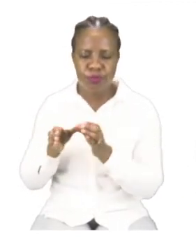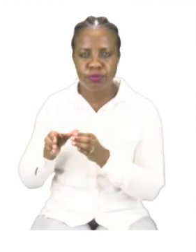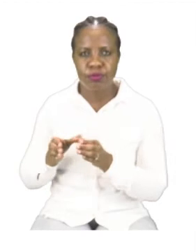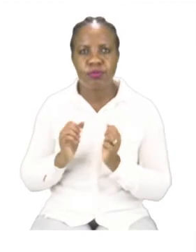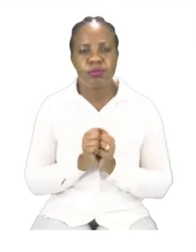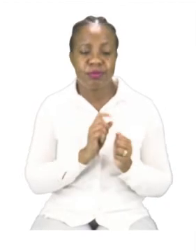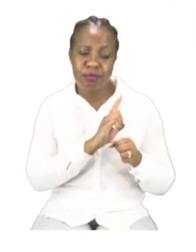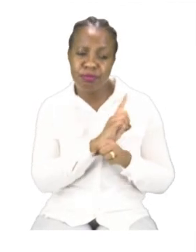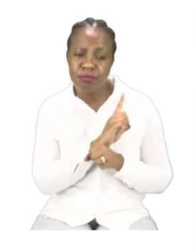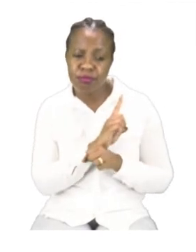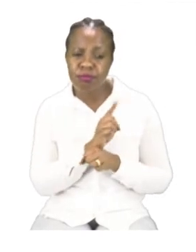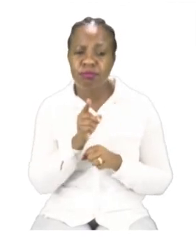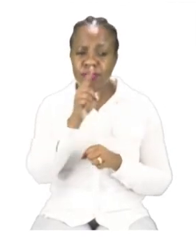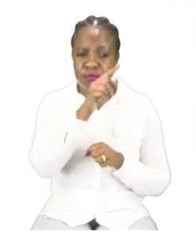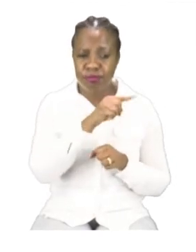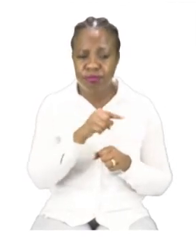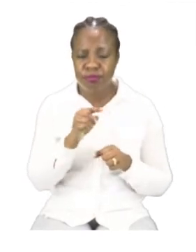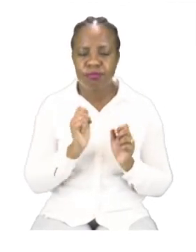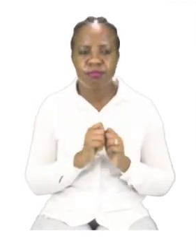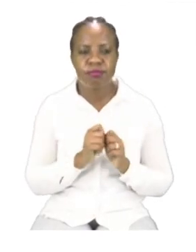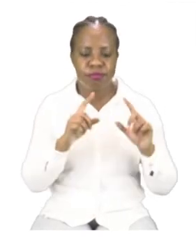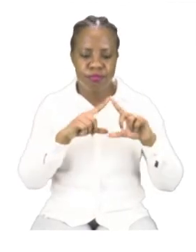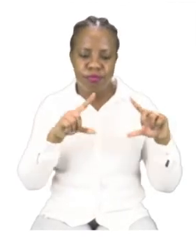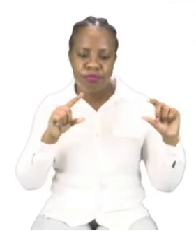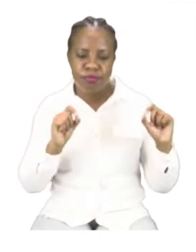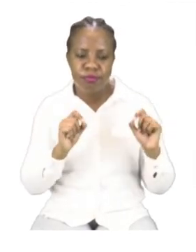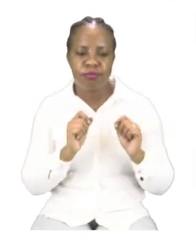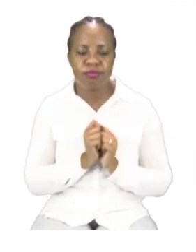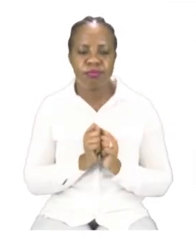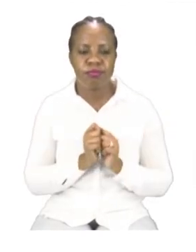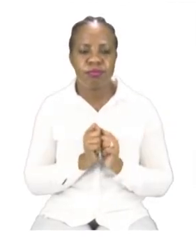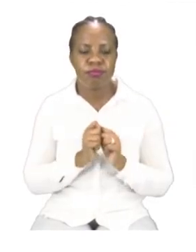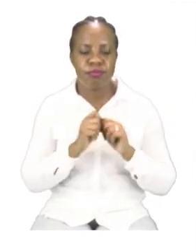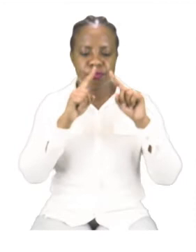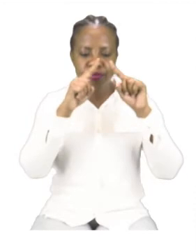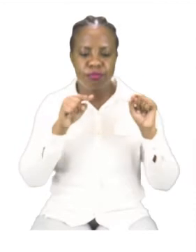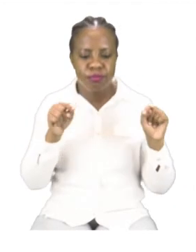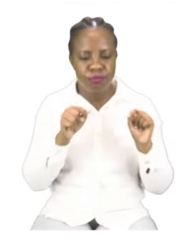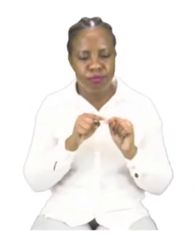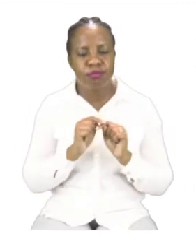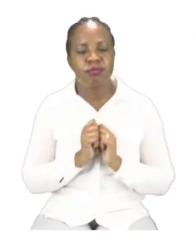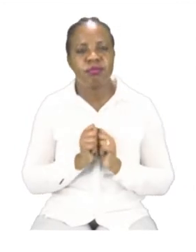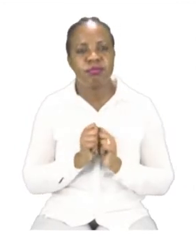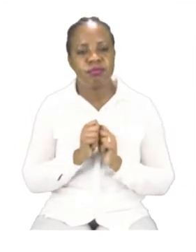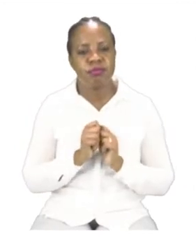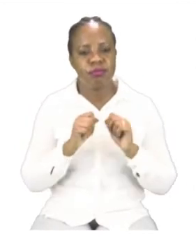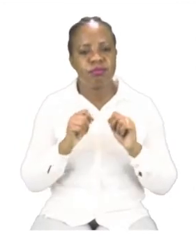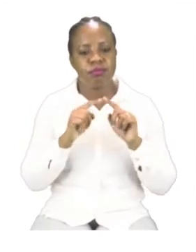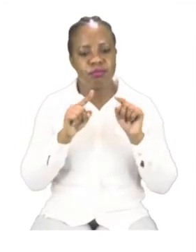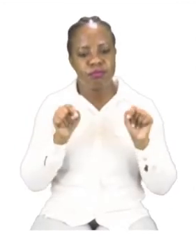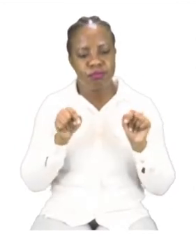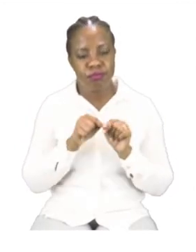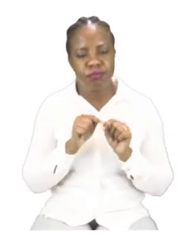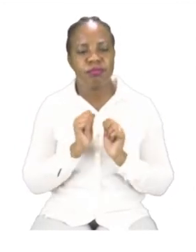the triangle, the rectangle, and the square.